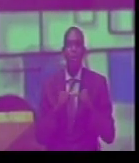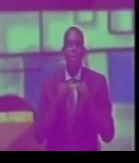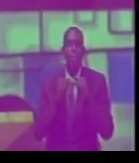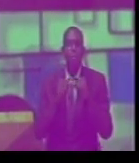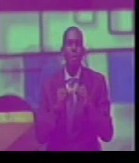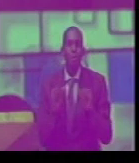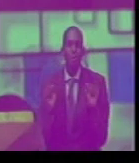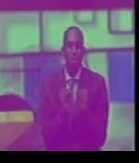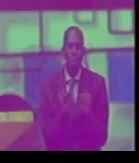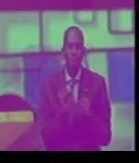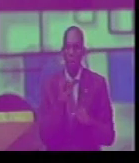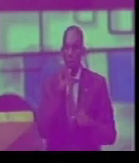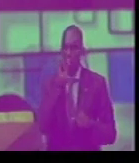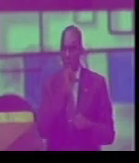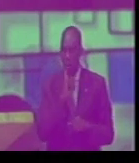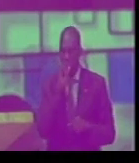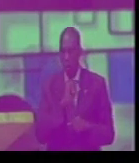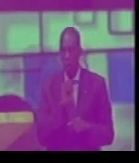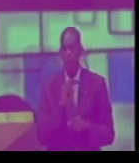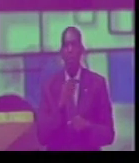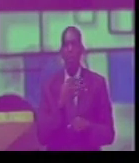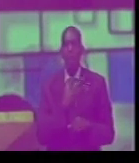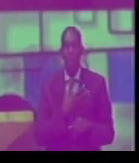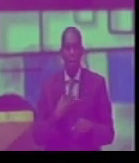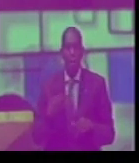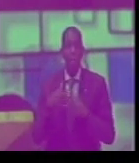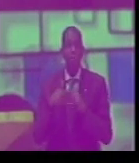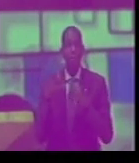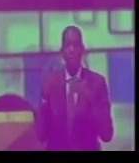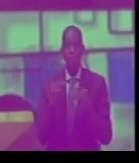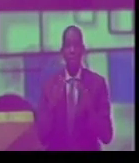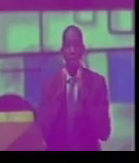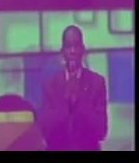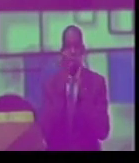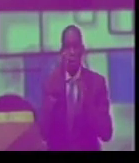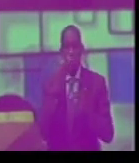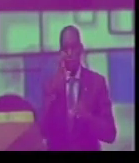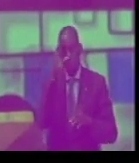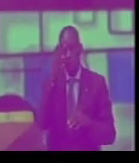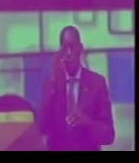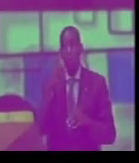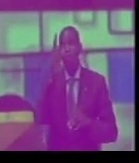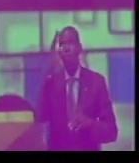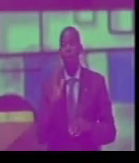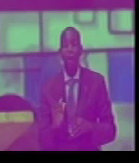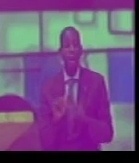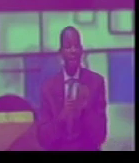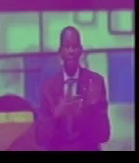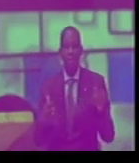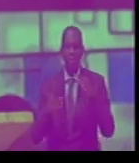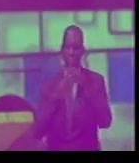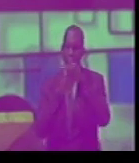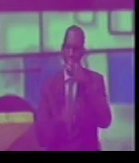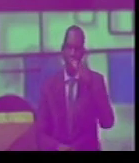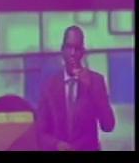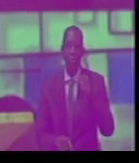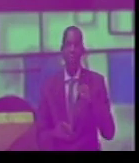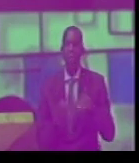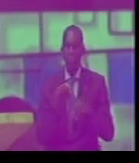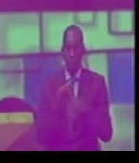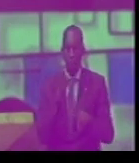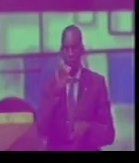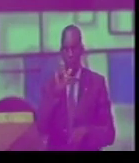to her writing, she's been having persistent cold, cough, and after the prayer of the man of